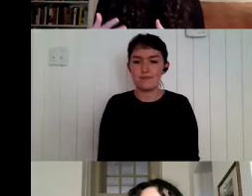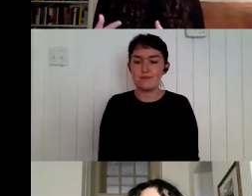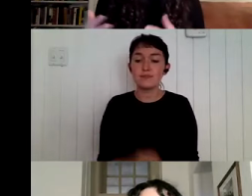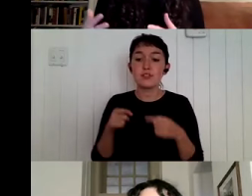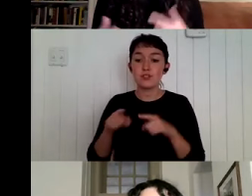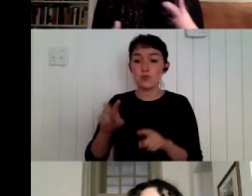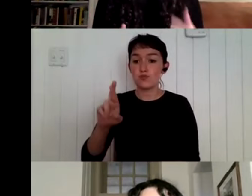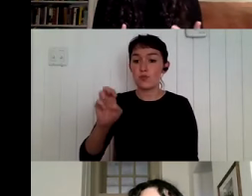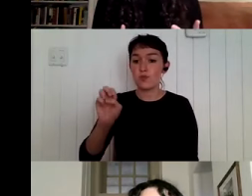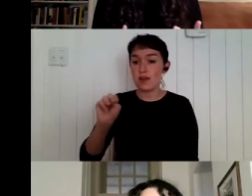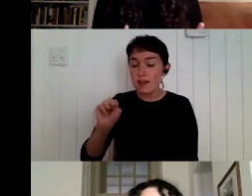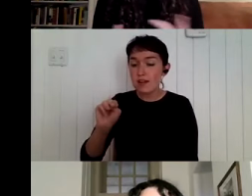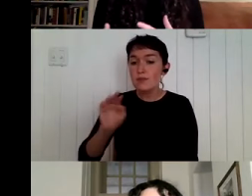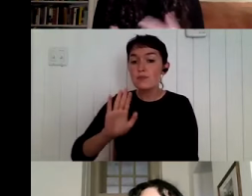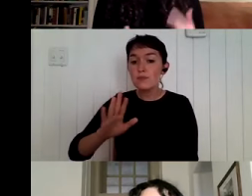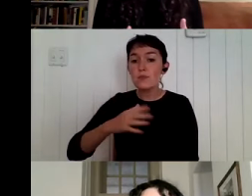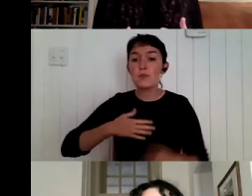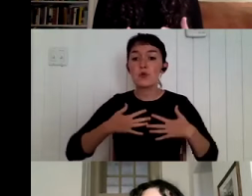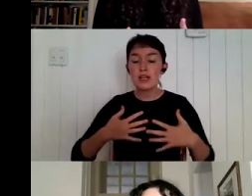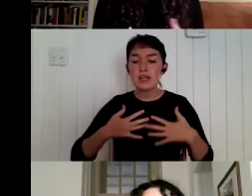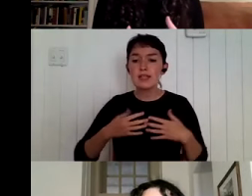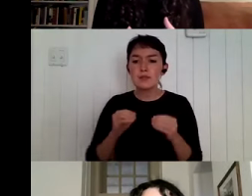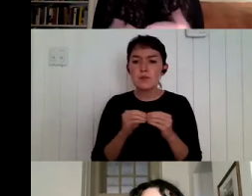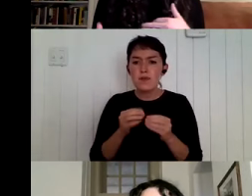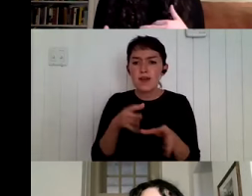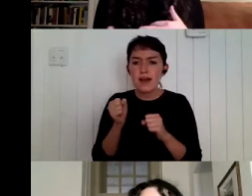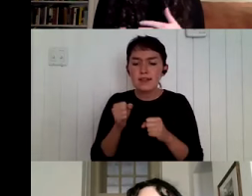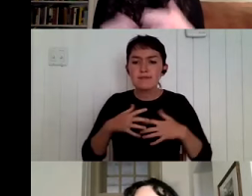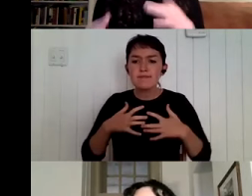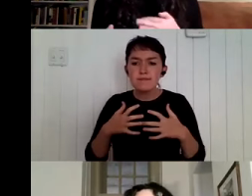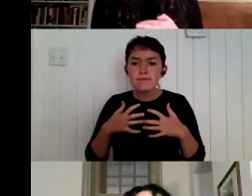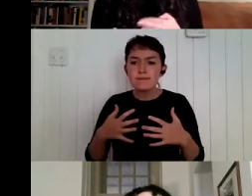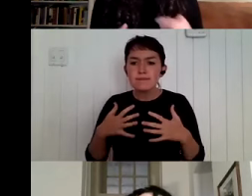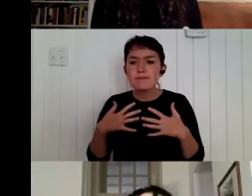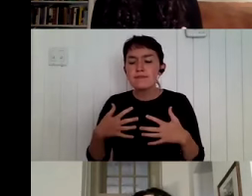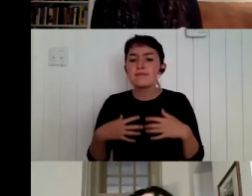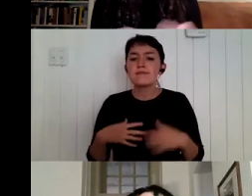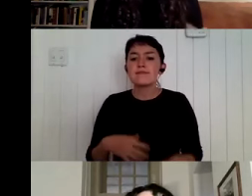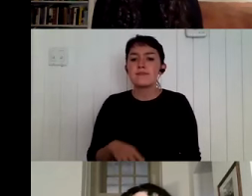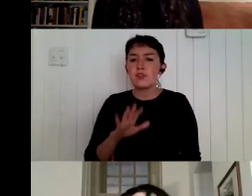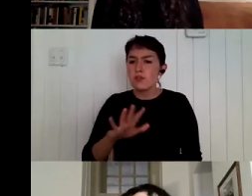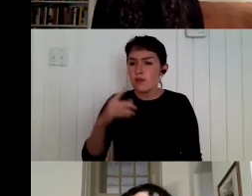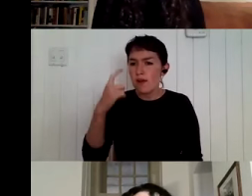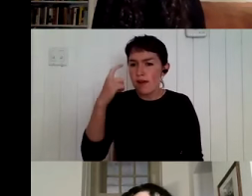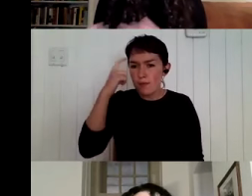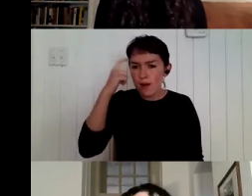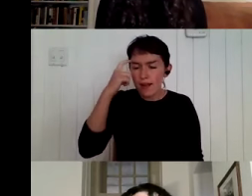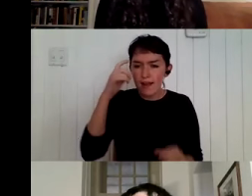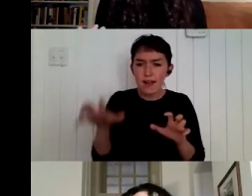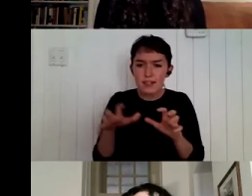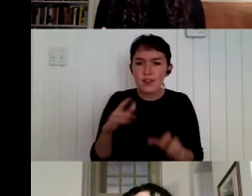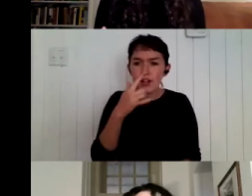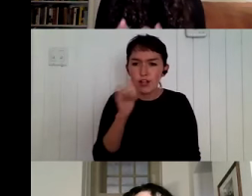breathing actually becomes faster and more irregular, and your brain activity actually looks more like you're awake.